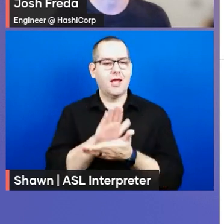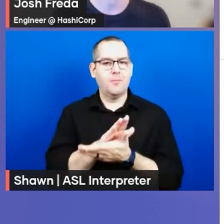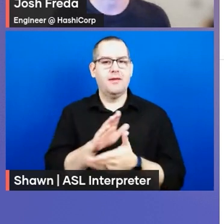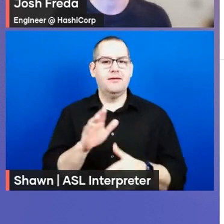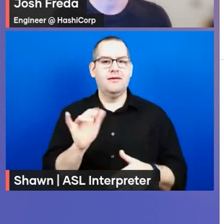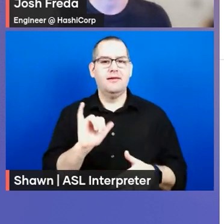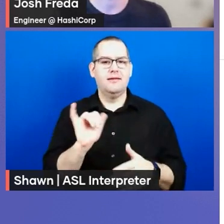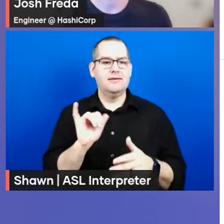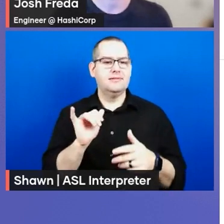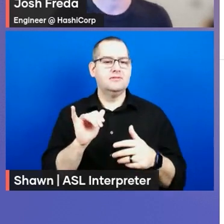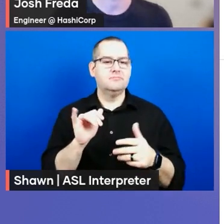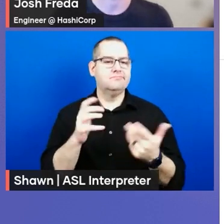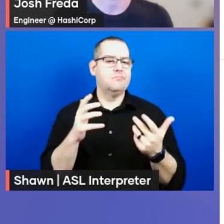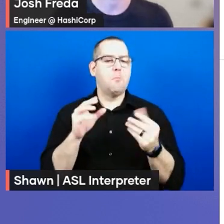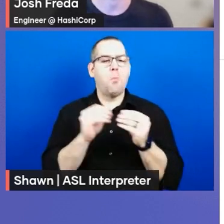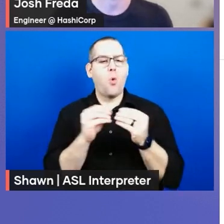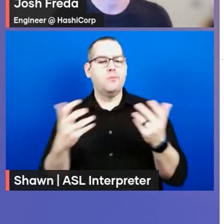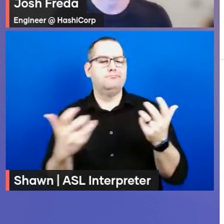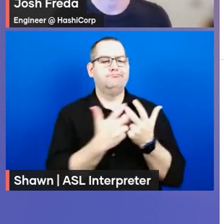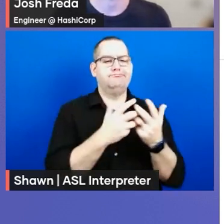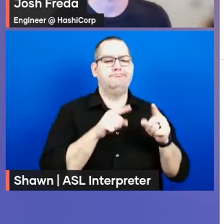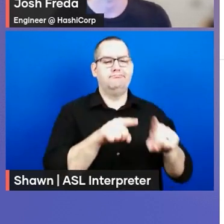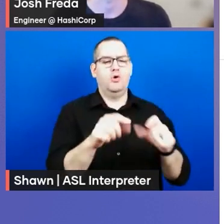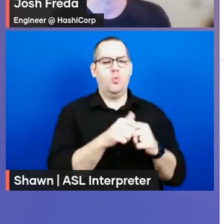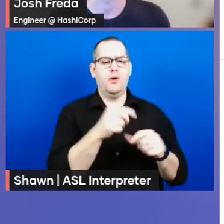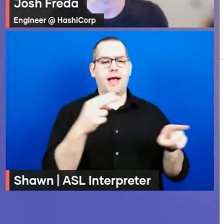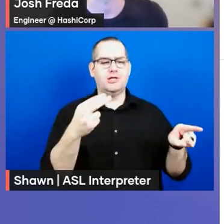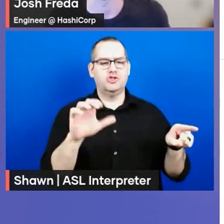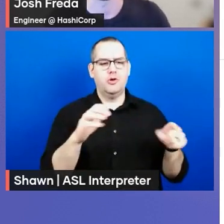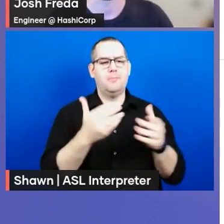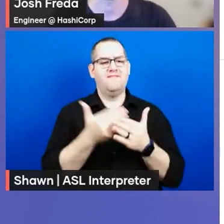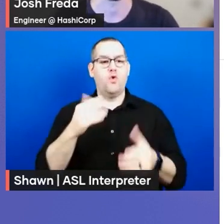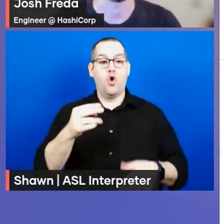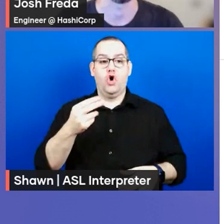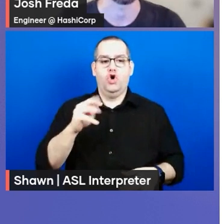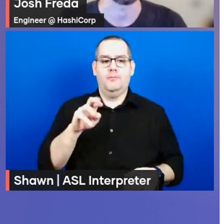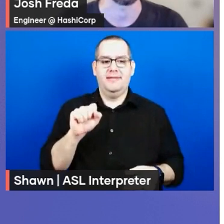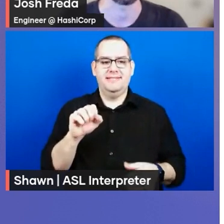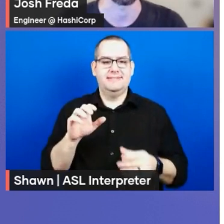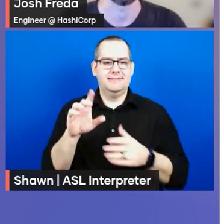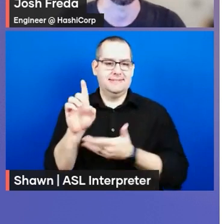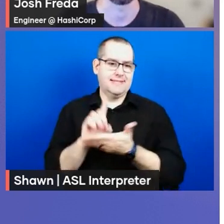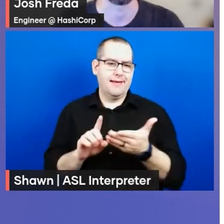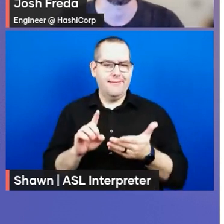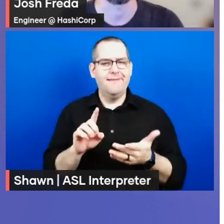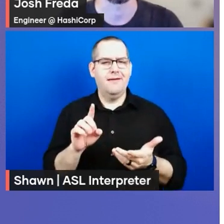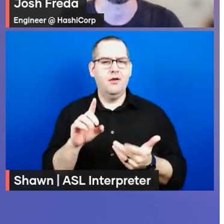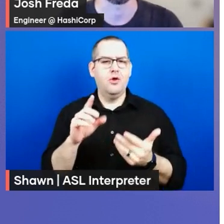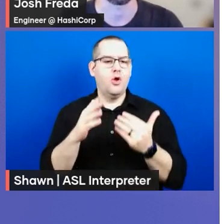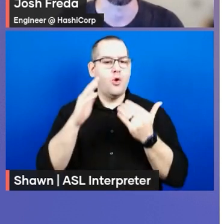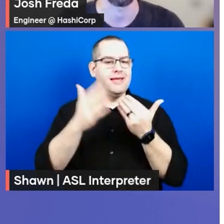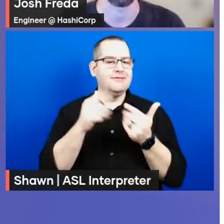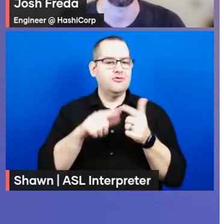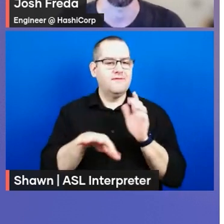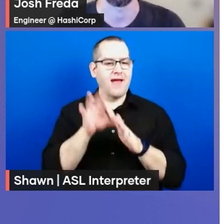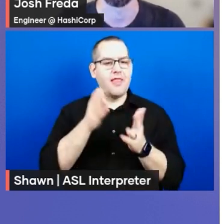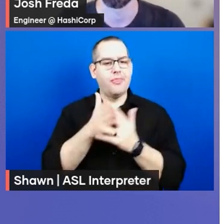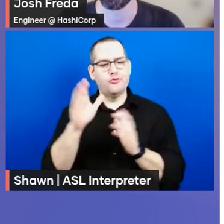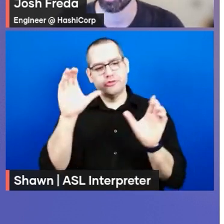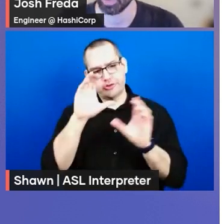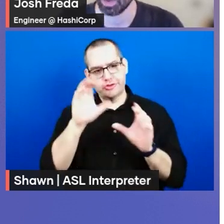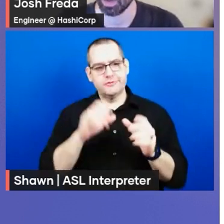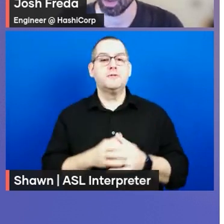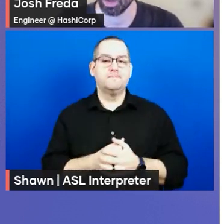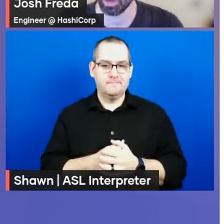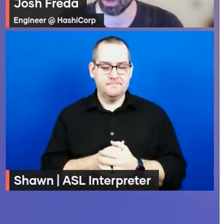that HashiCorp did structure everything before Hermes, where it's hopefully easier to discover through search and everything through here.